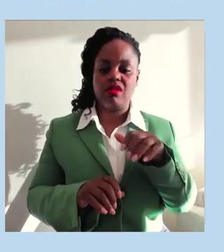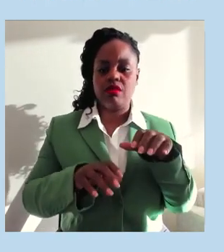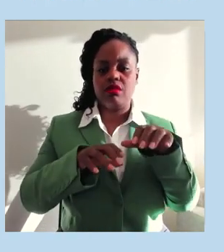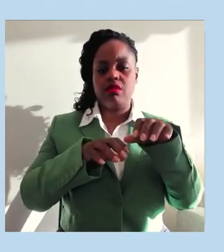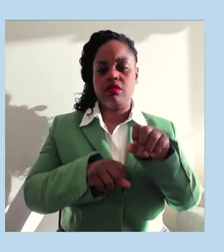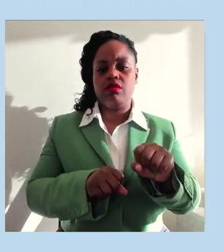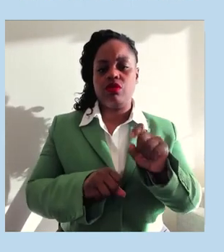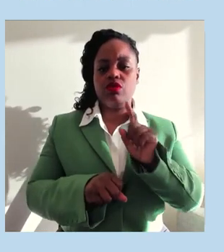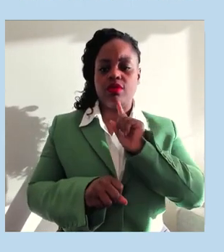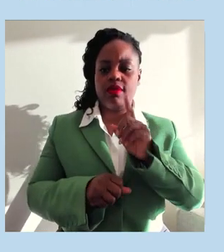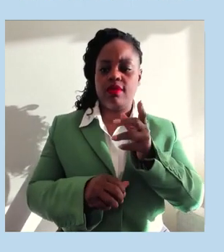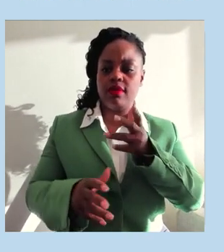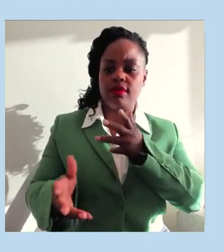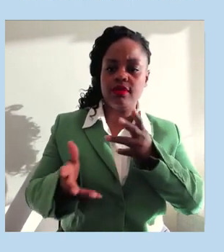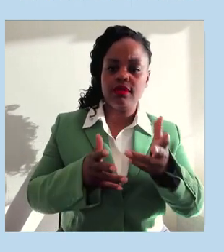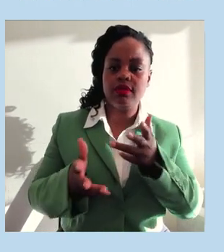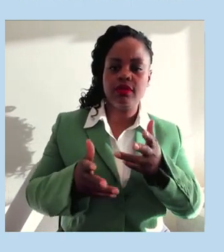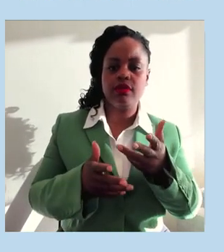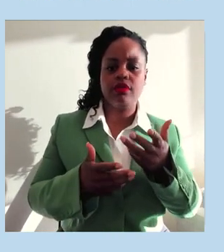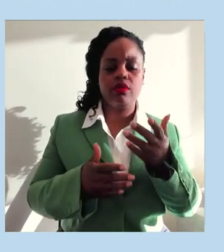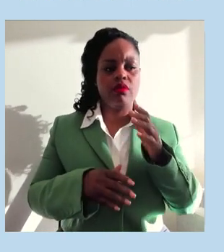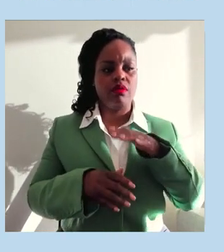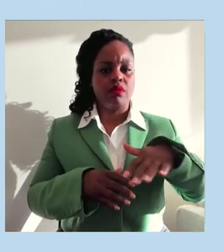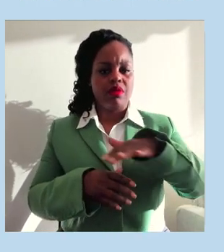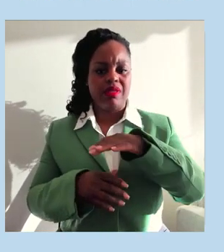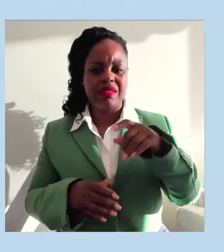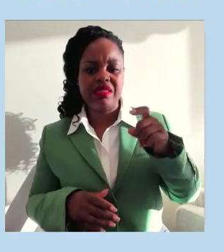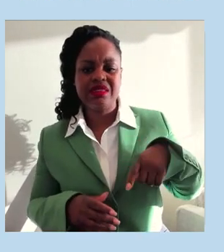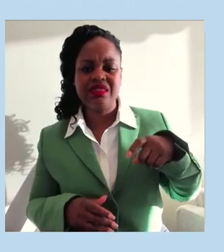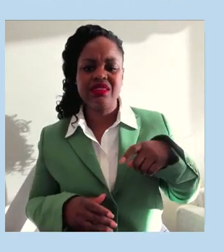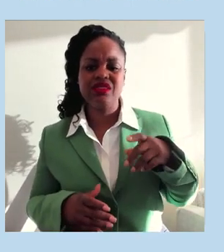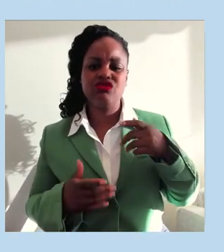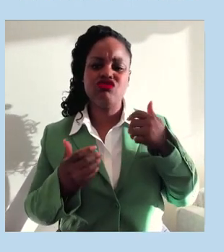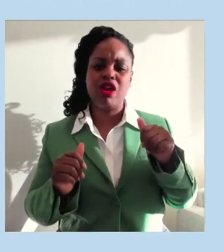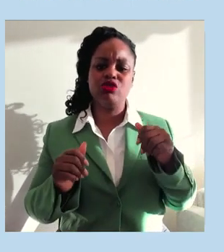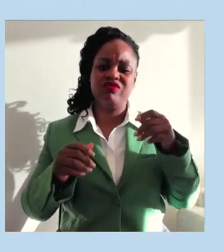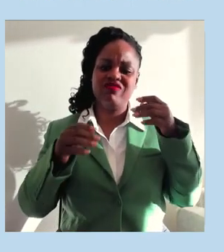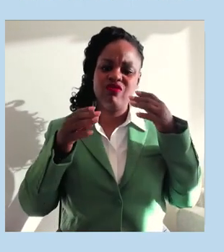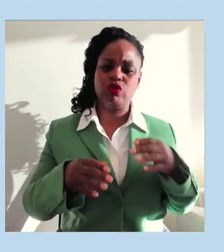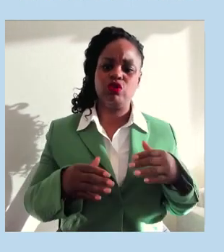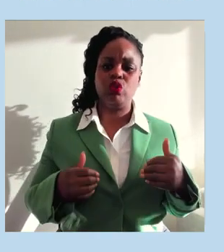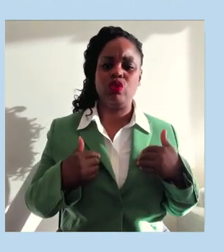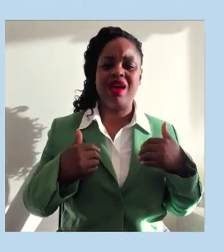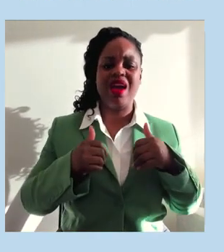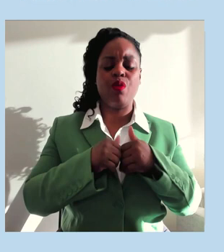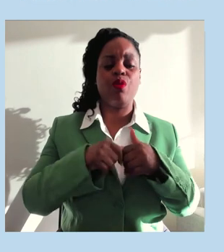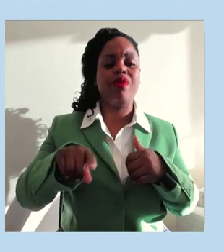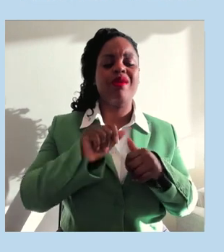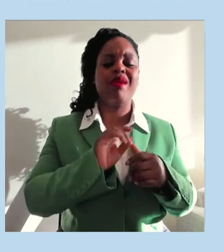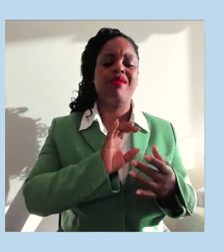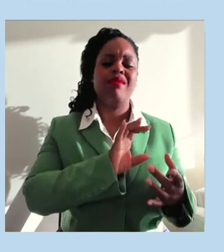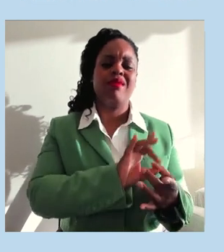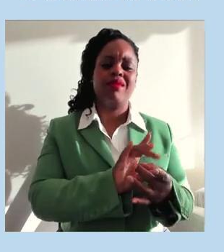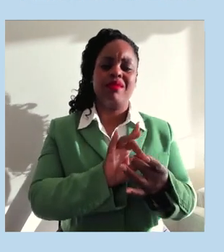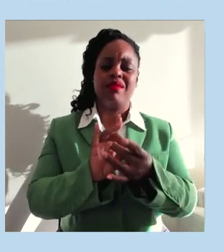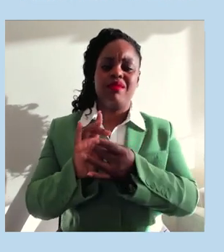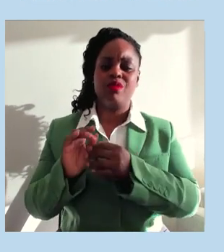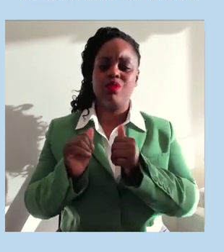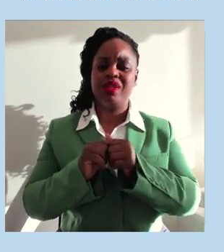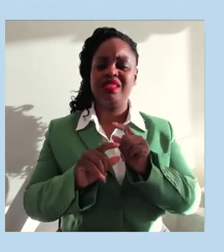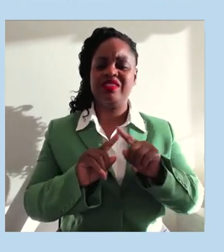vulnerable communities and young women from around the world. Muito obrigada. Thank you. Thank you so much.